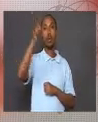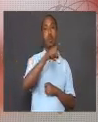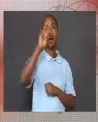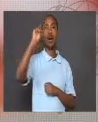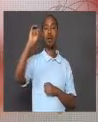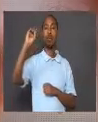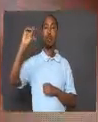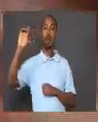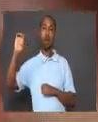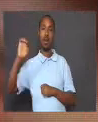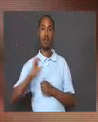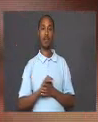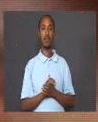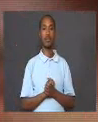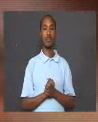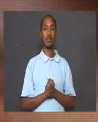mole.